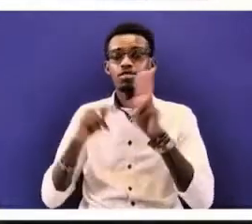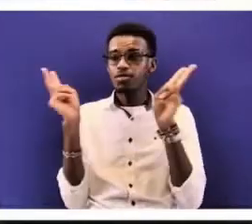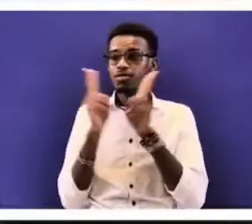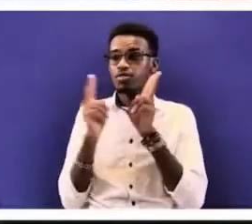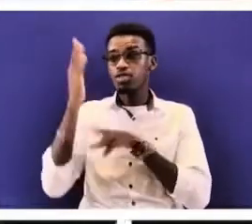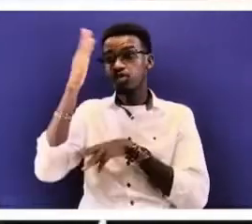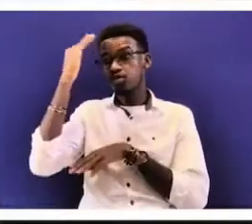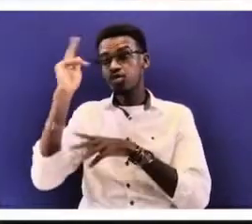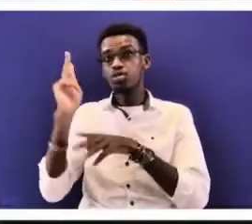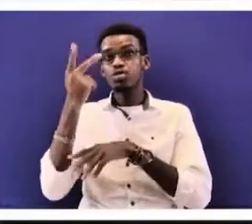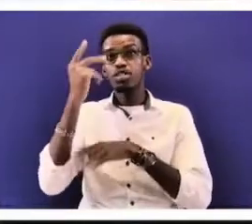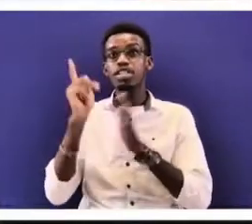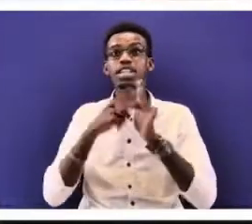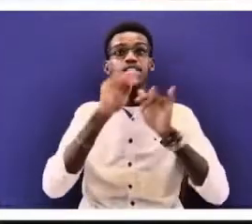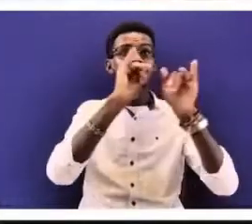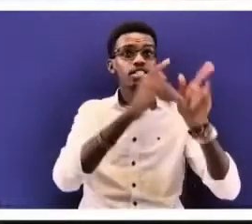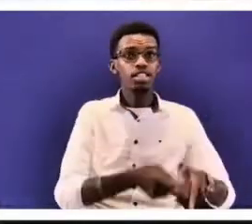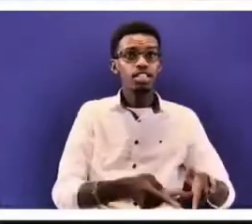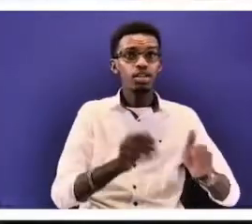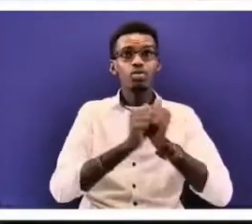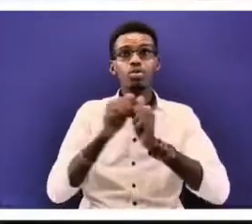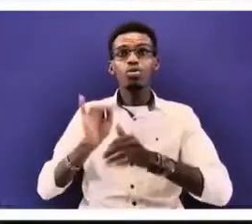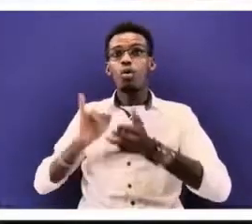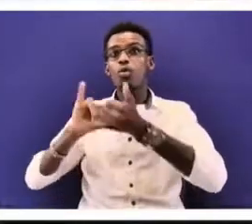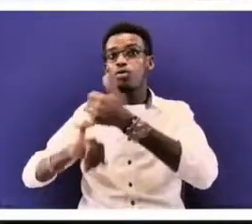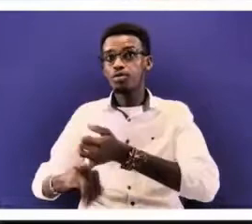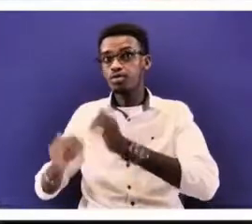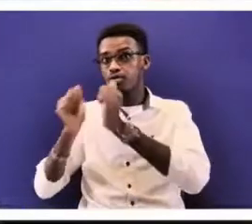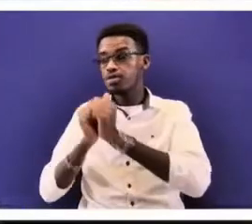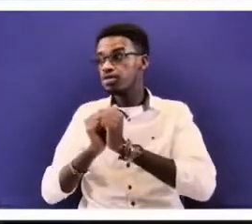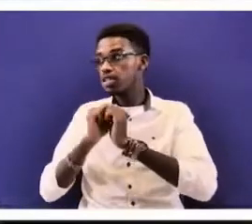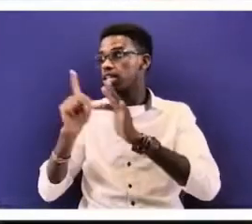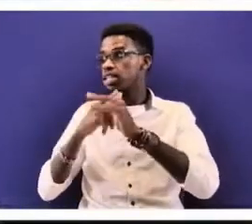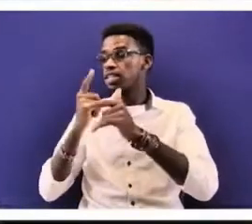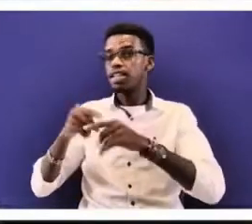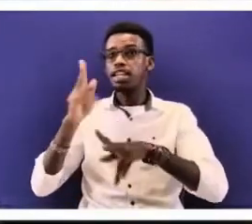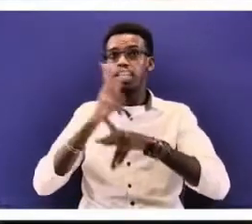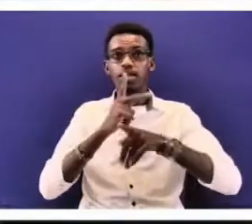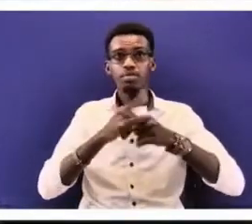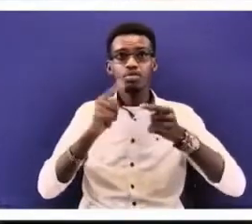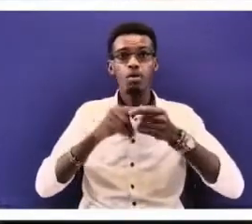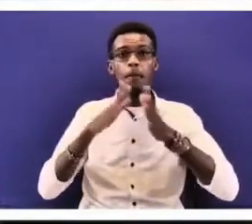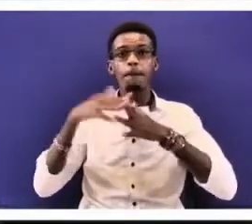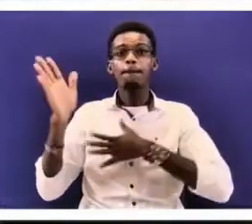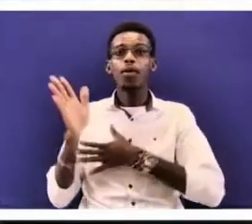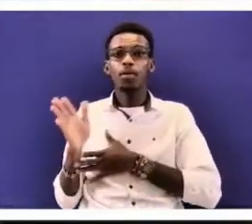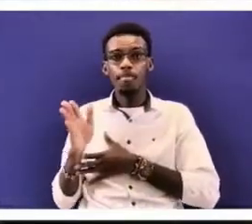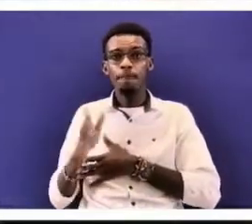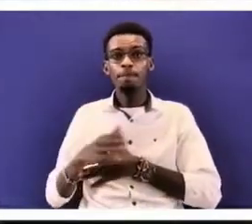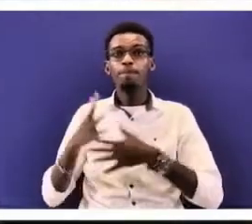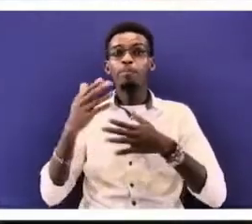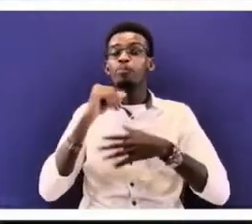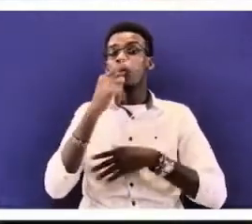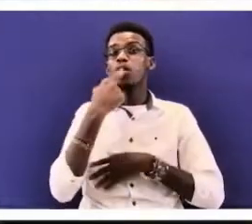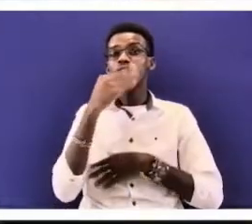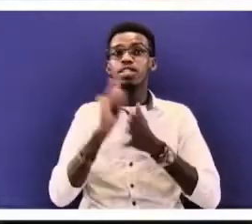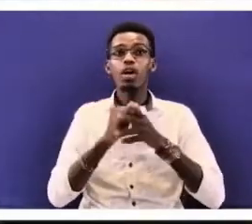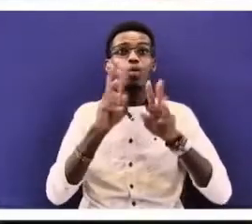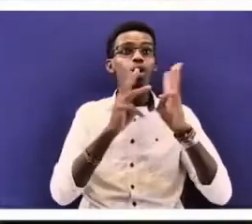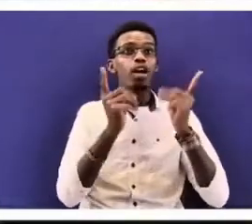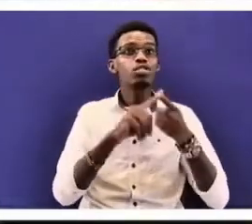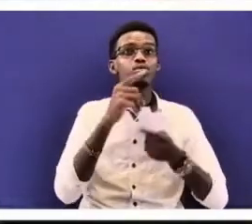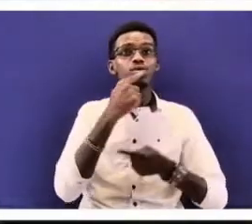well-known Kenyan sitting there with his wife. And they sat through the lunch, not saying a word to each